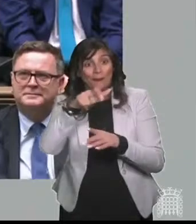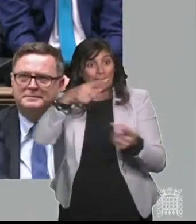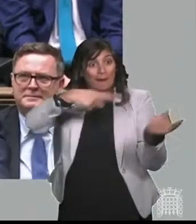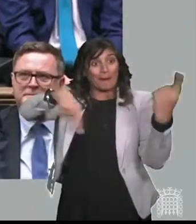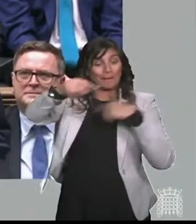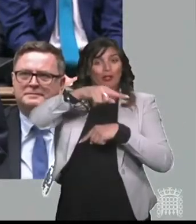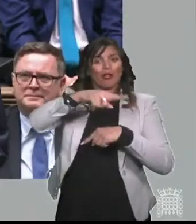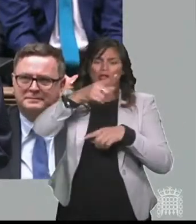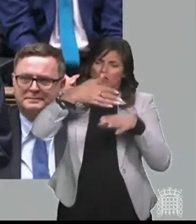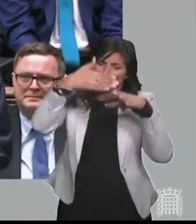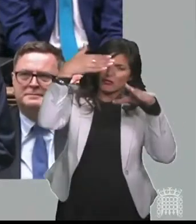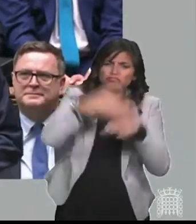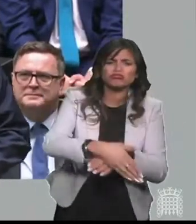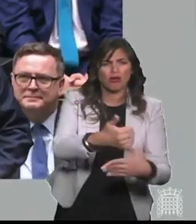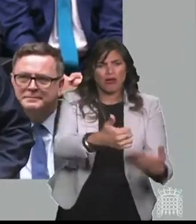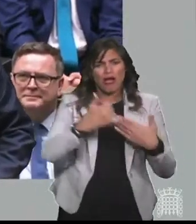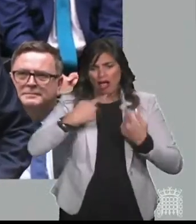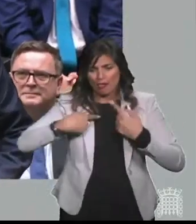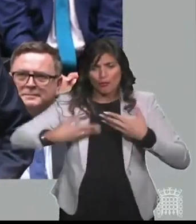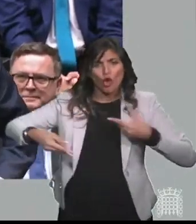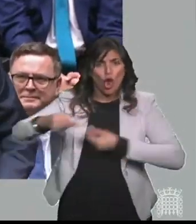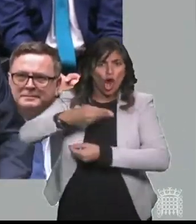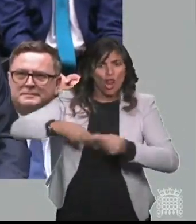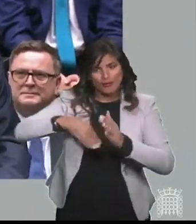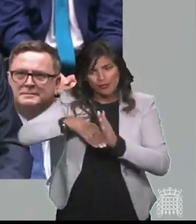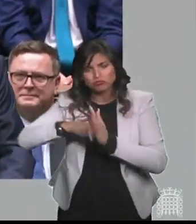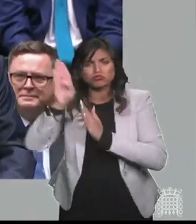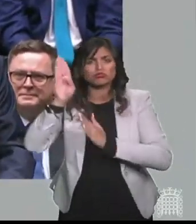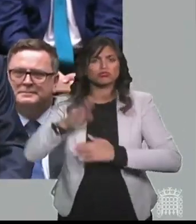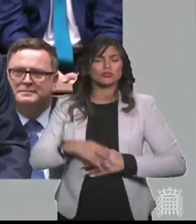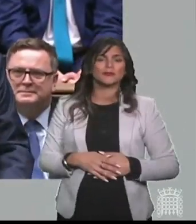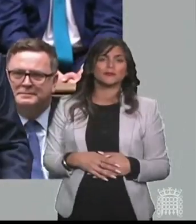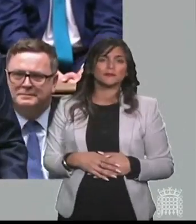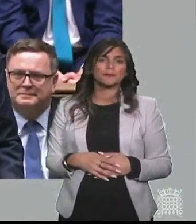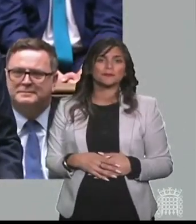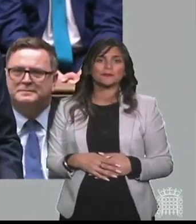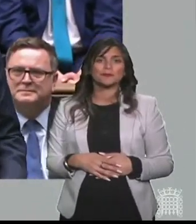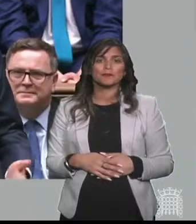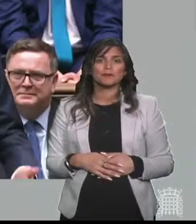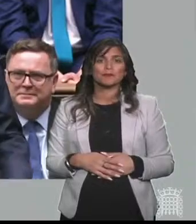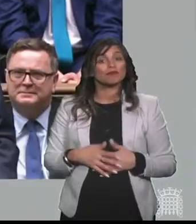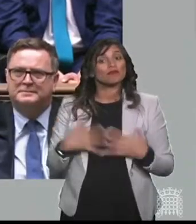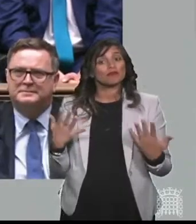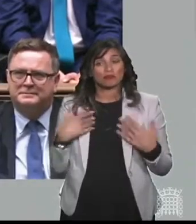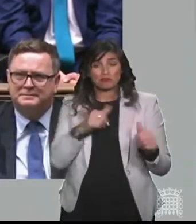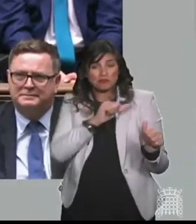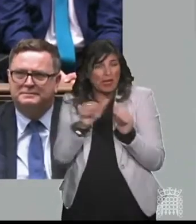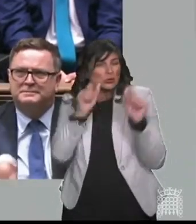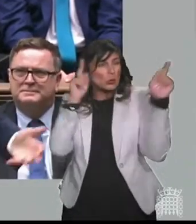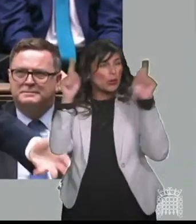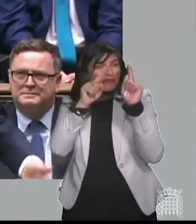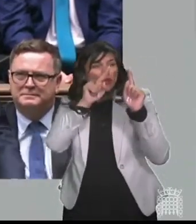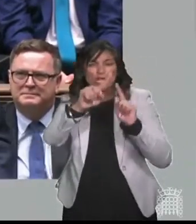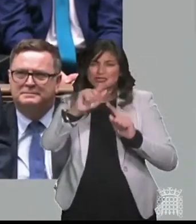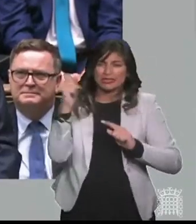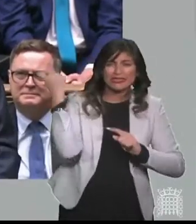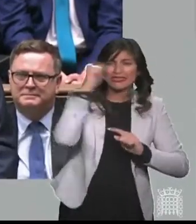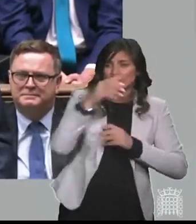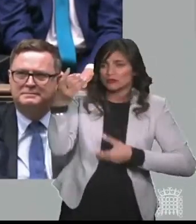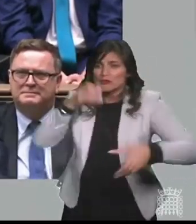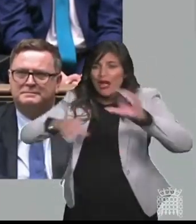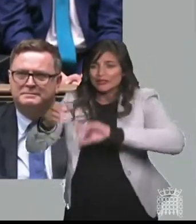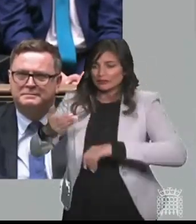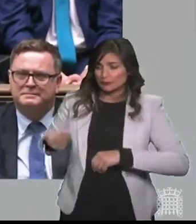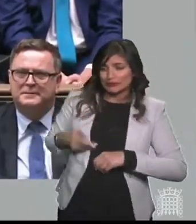whose hard work drives our economy forward. Mr. Speaker, the best universities, the cleverest scientists, the smartest